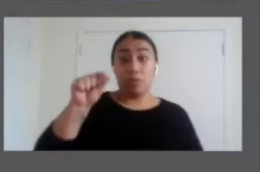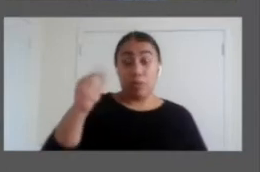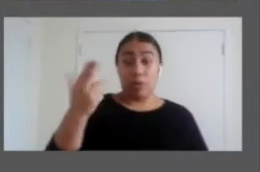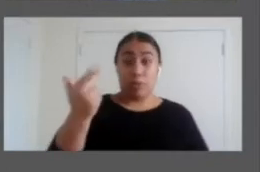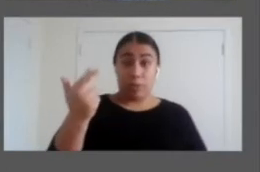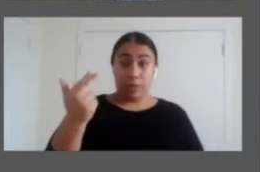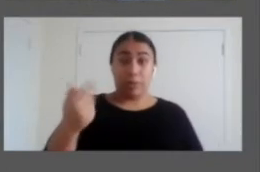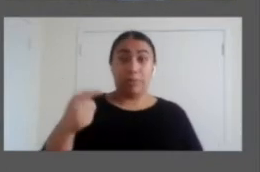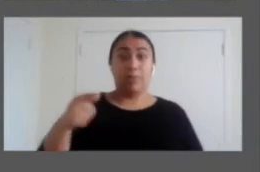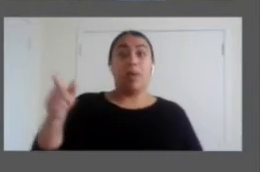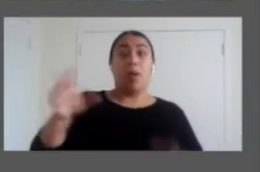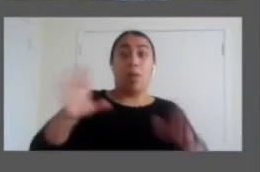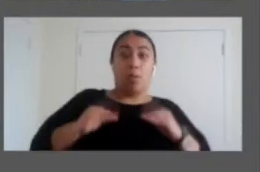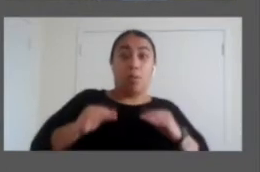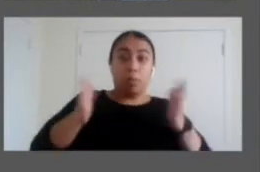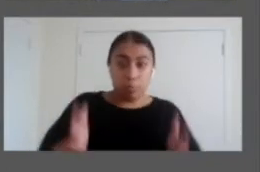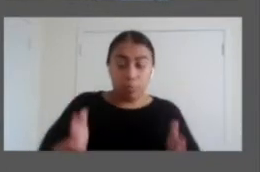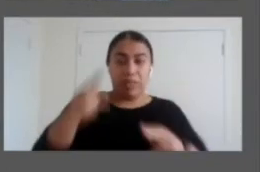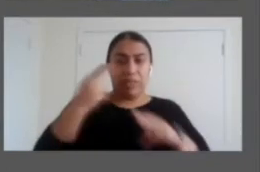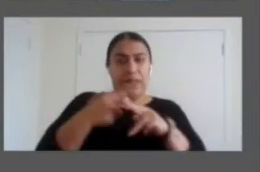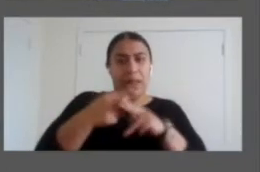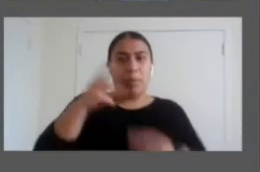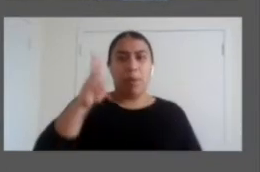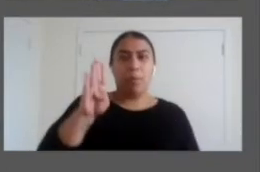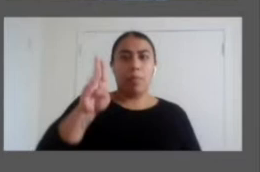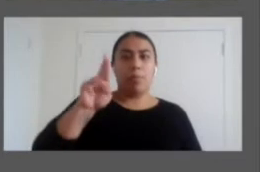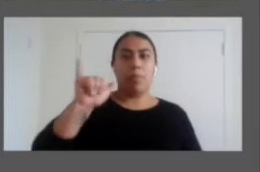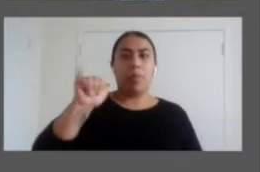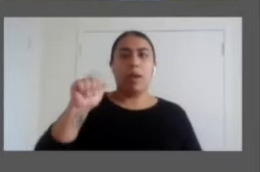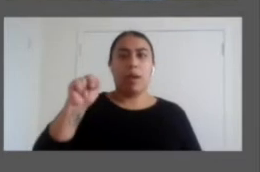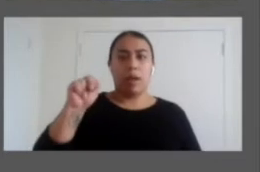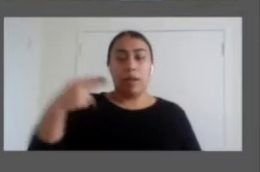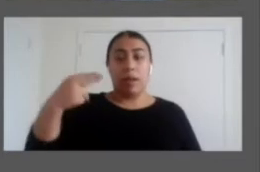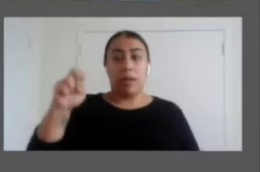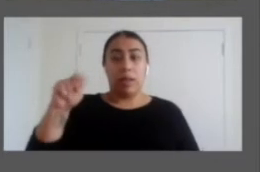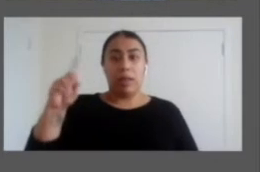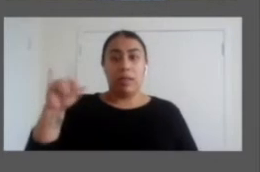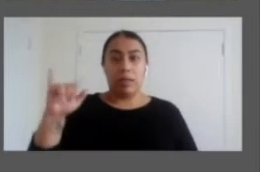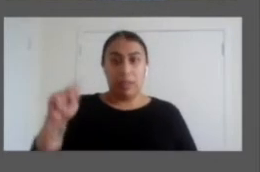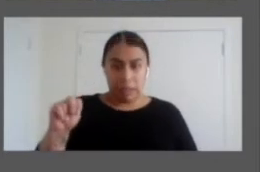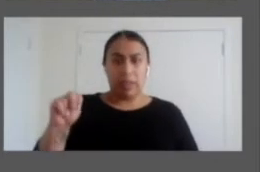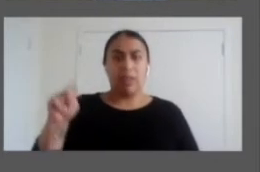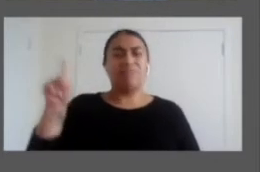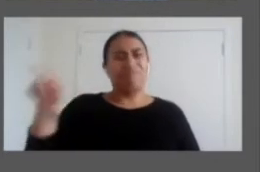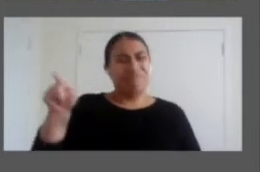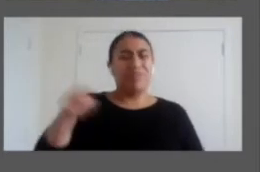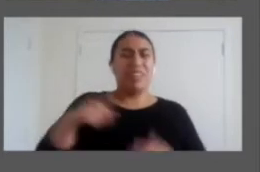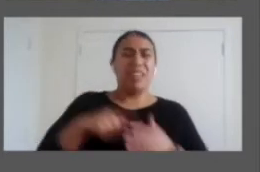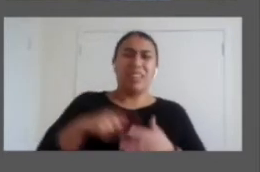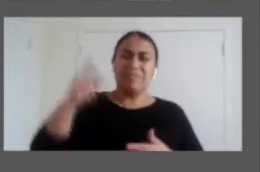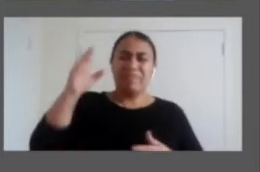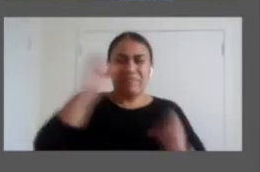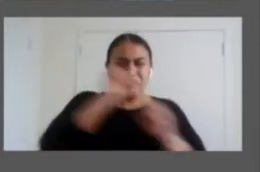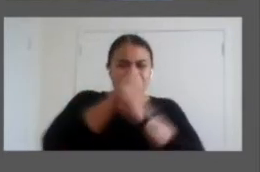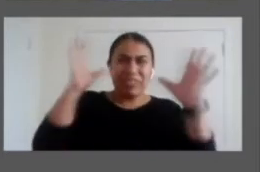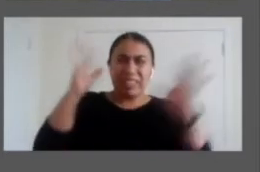Brian Hendon's intense passion to support anecdotal evidence of patients who told him cannabis worked for their pain, but